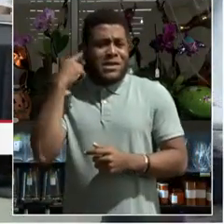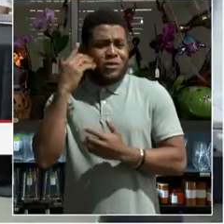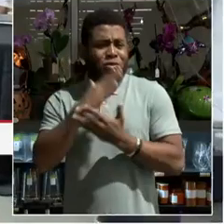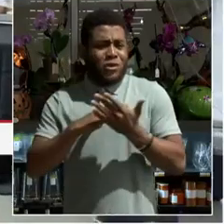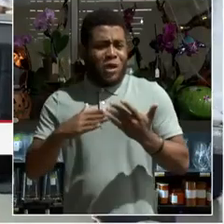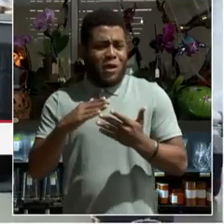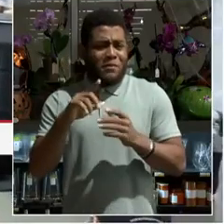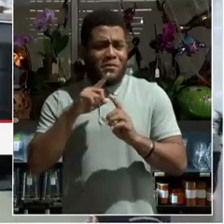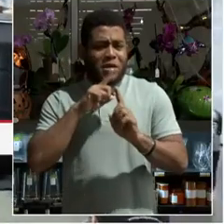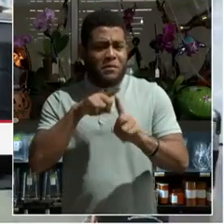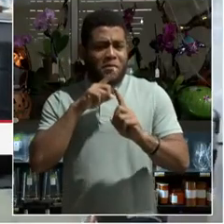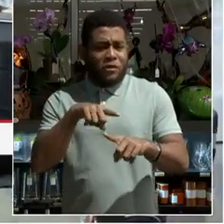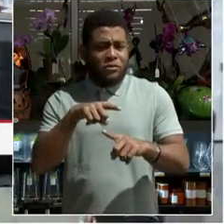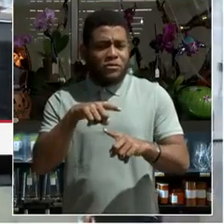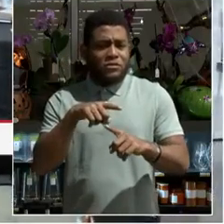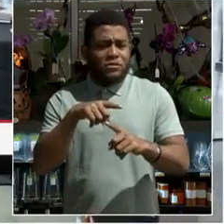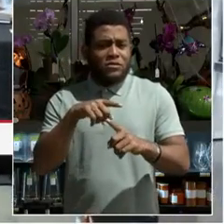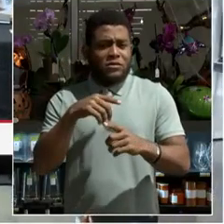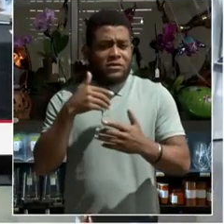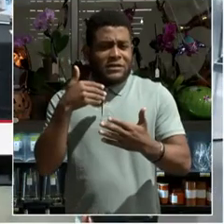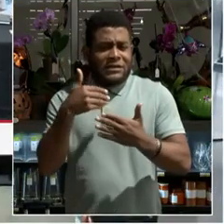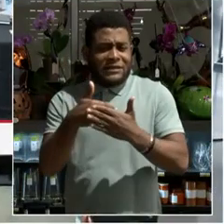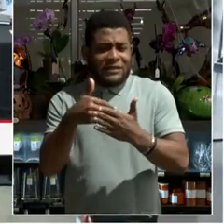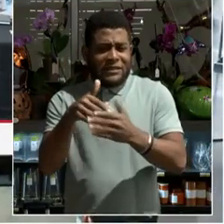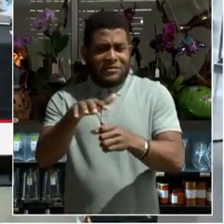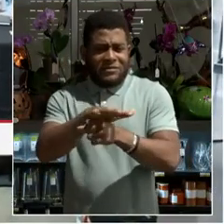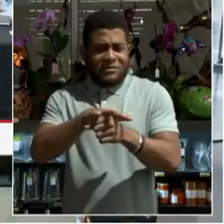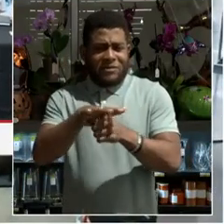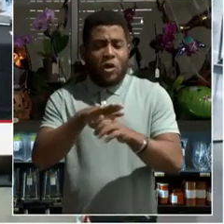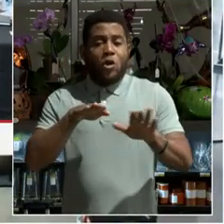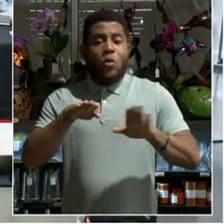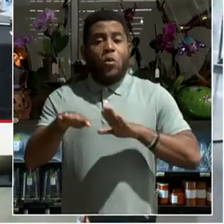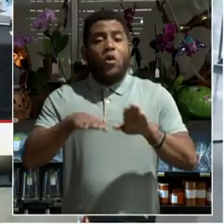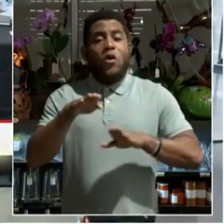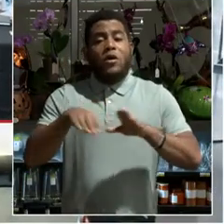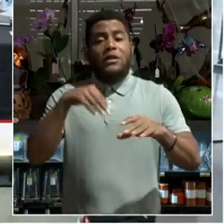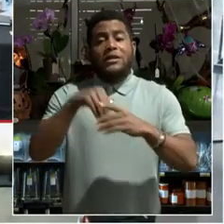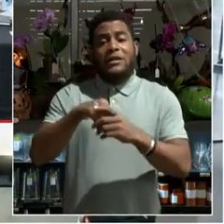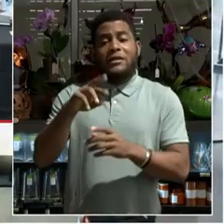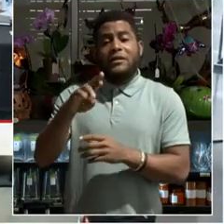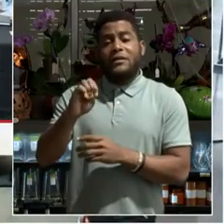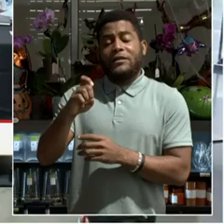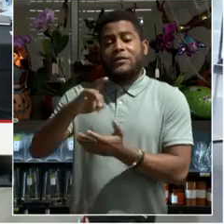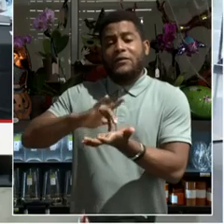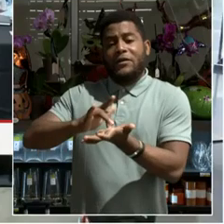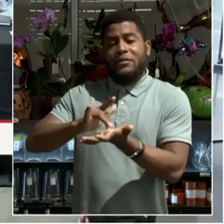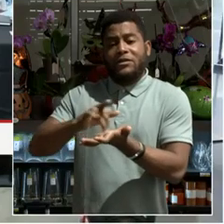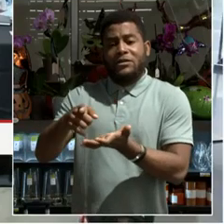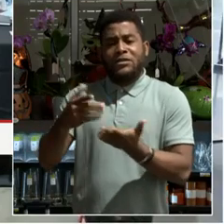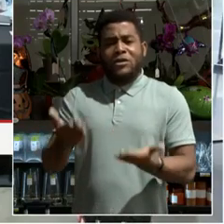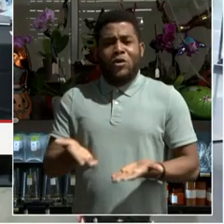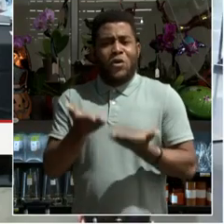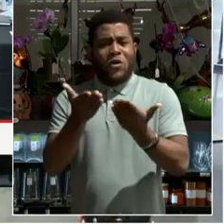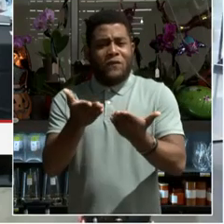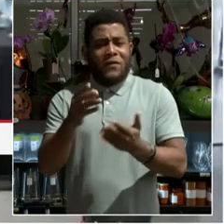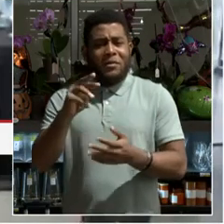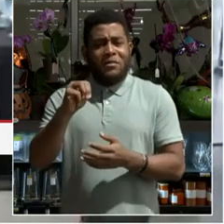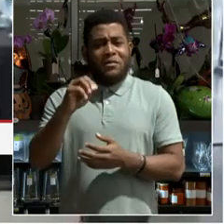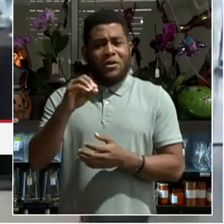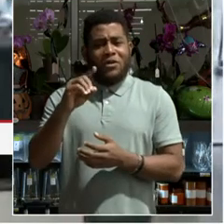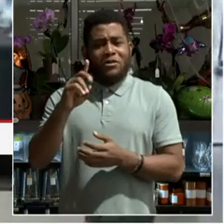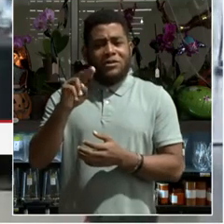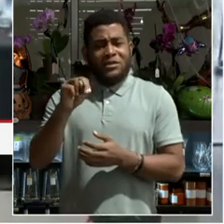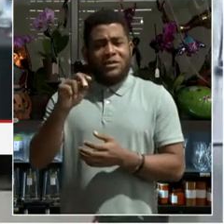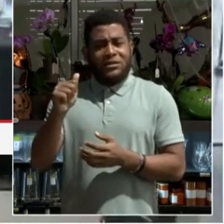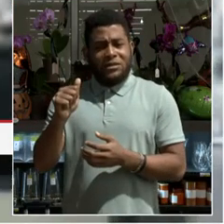state that walk-in pharmacies have been offering a Moderna so-called